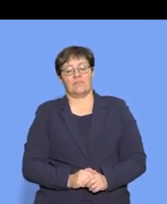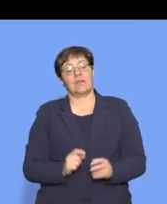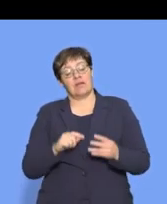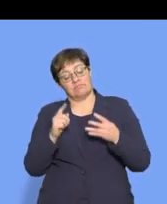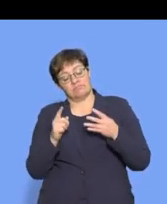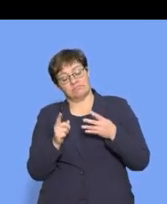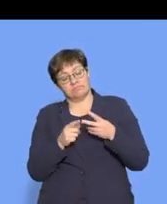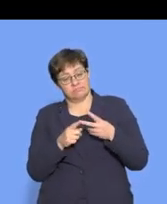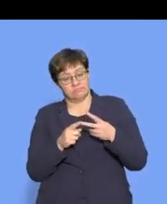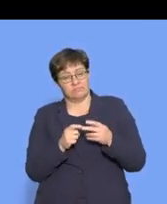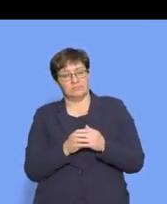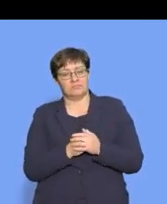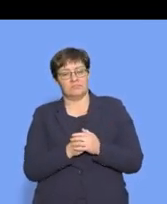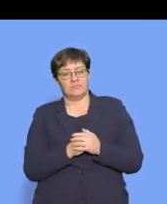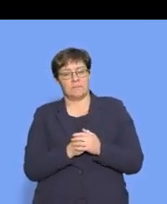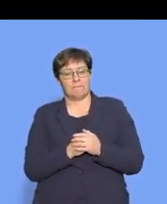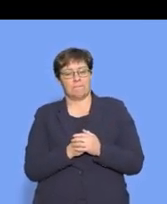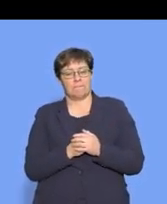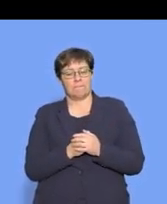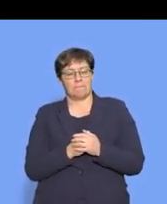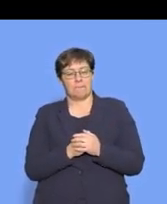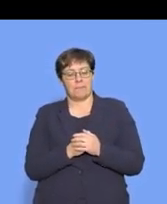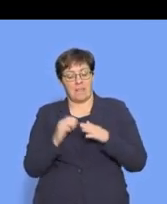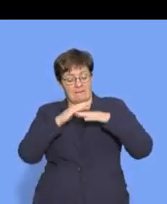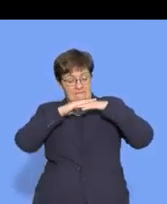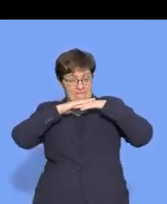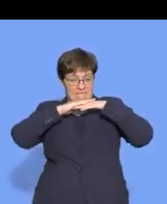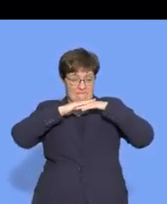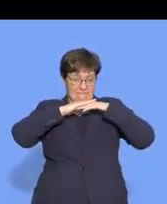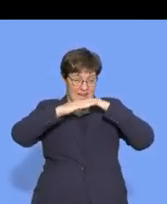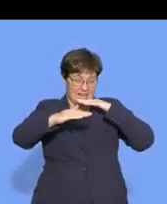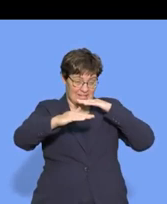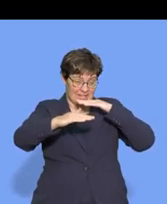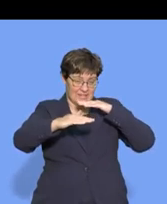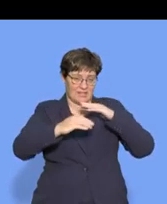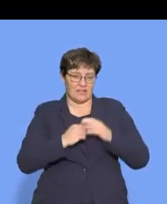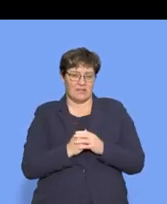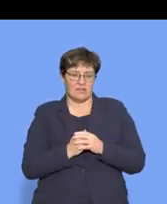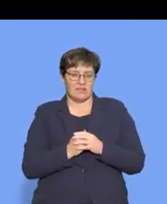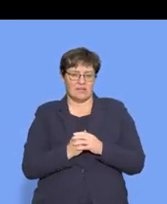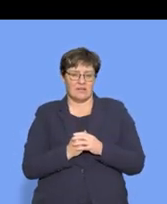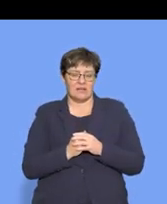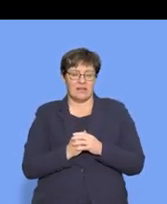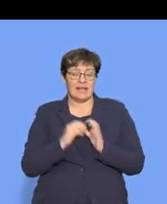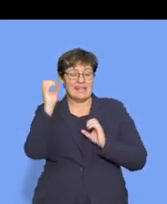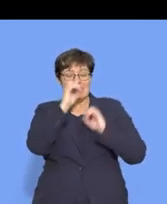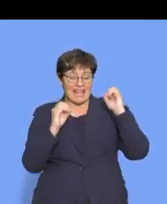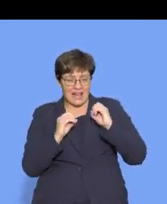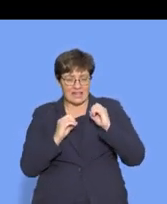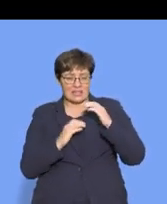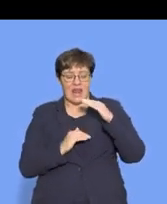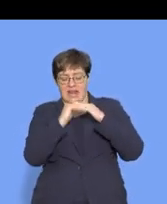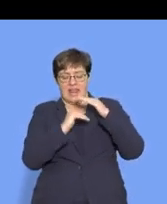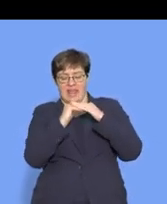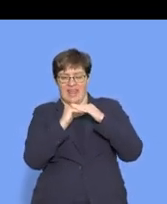Another point is that being flat means that all the cells are close to the